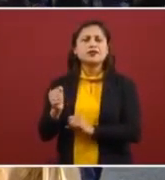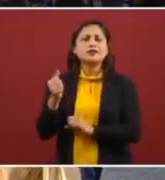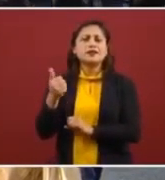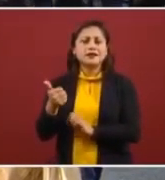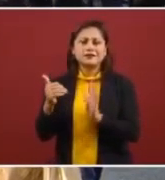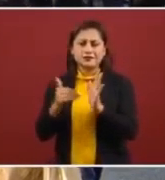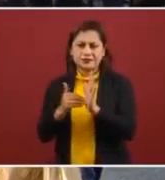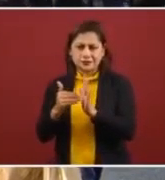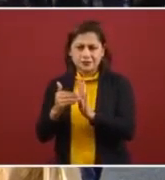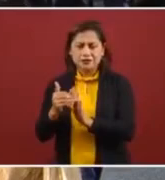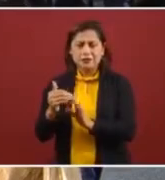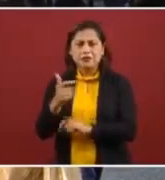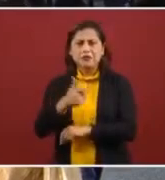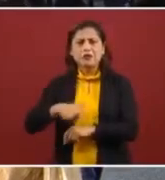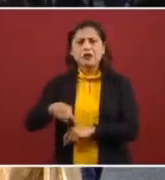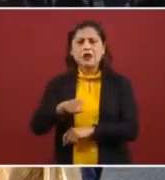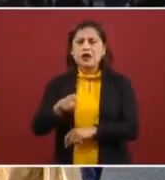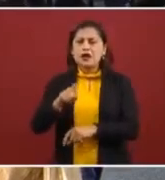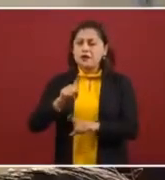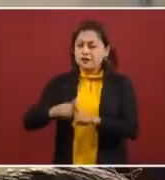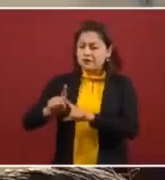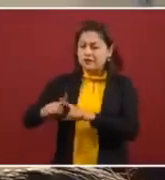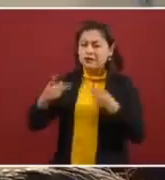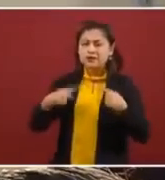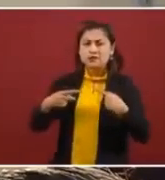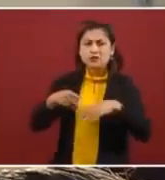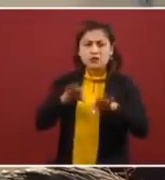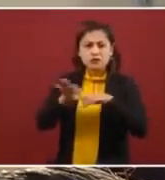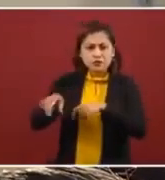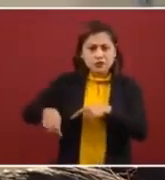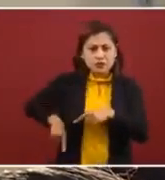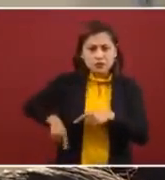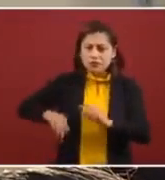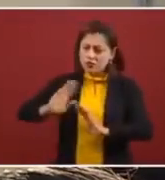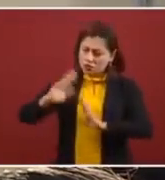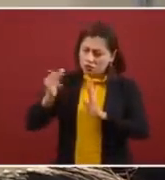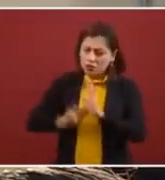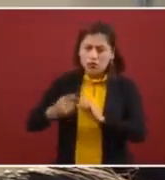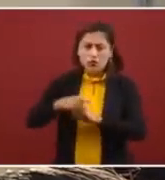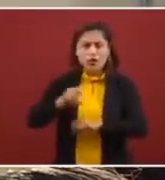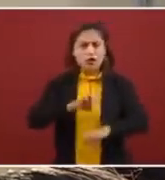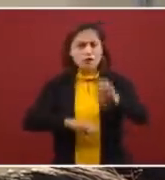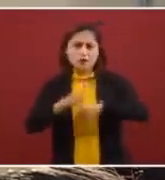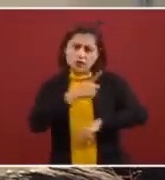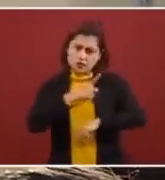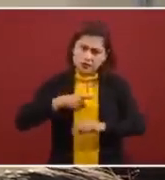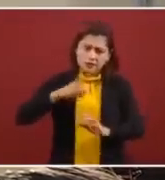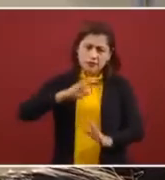966 million that were taken by corrupt officials.